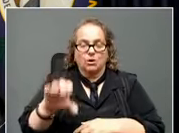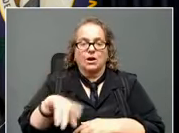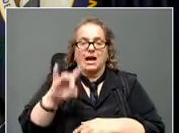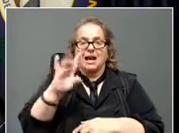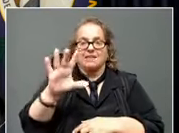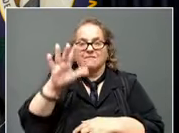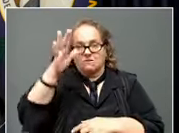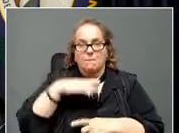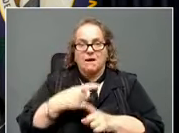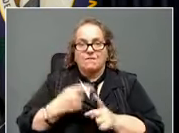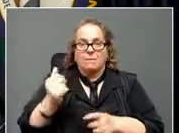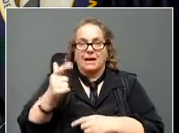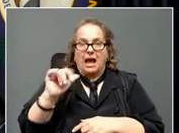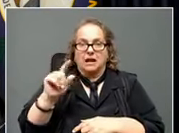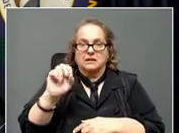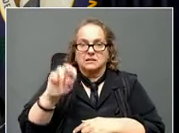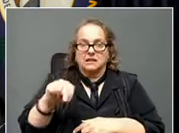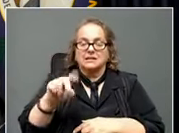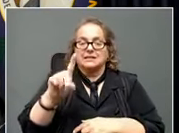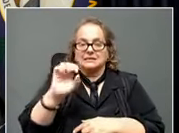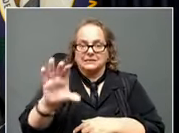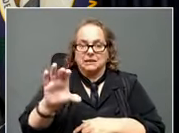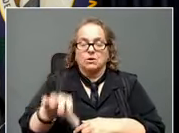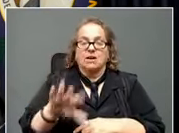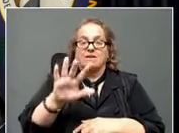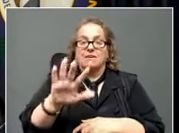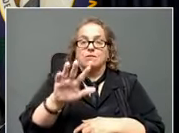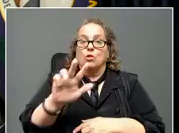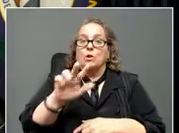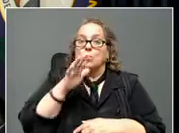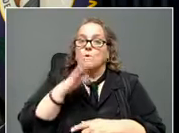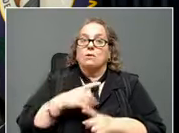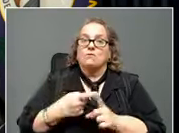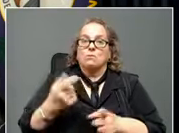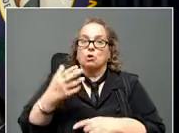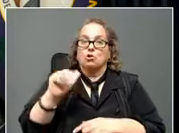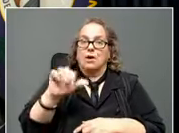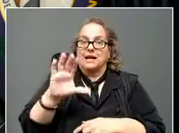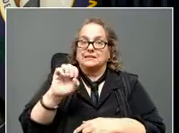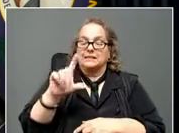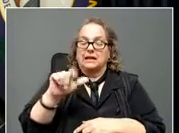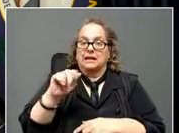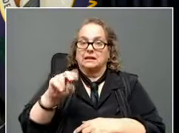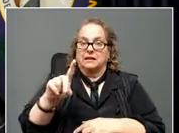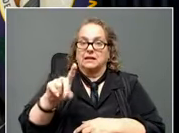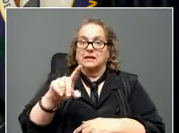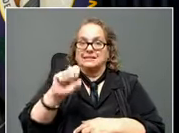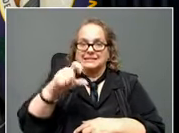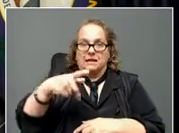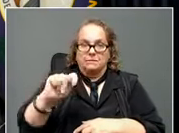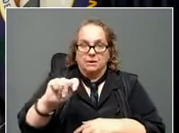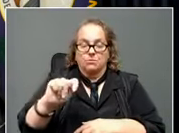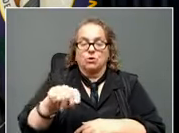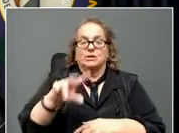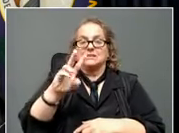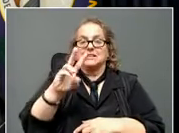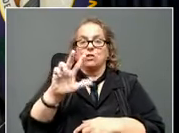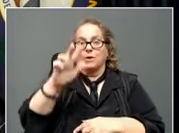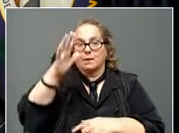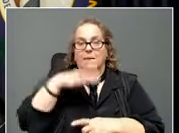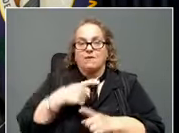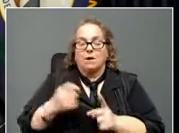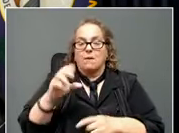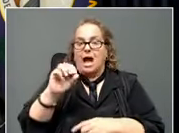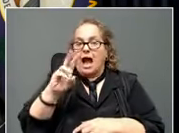from Gallatin, December. A 53-year-old woman from Grayson, September. A 63-year-old man from Owsley, March